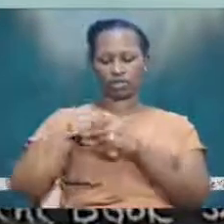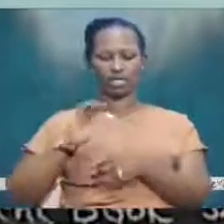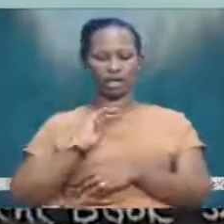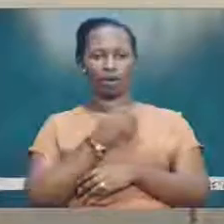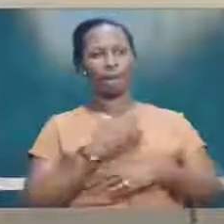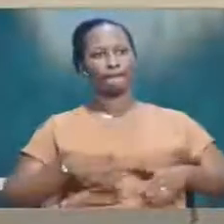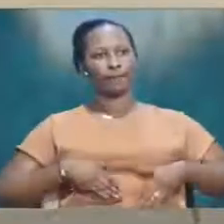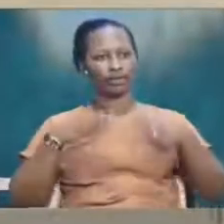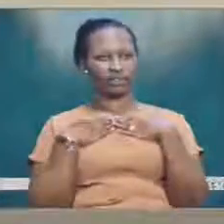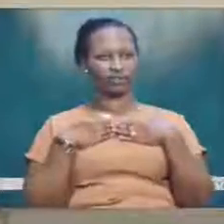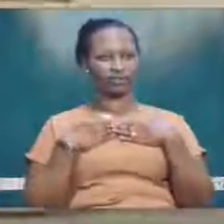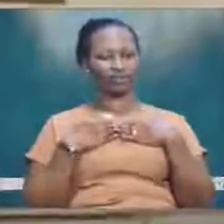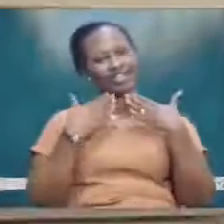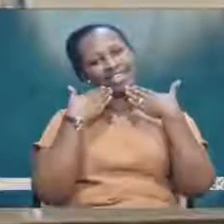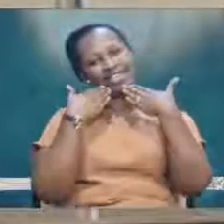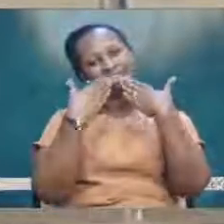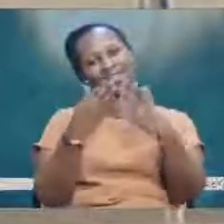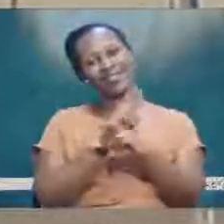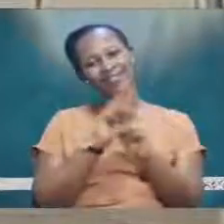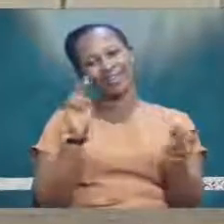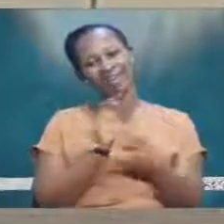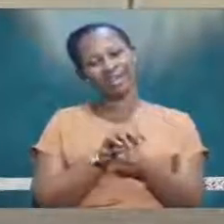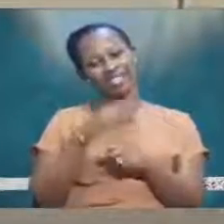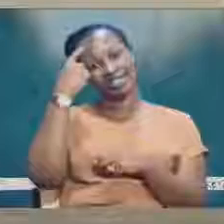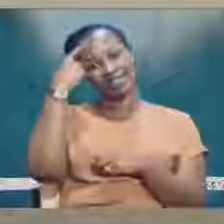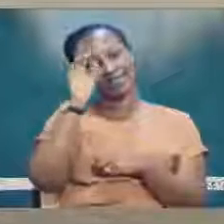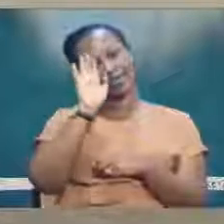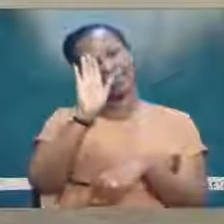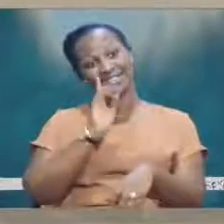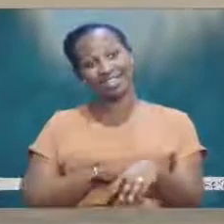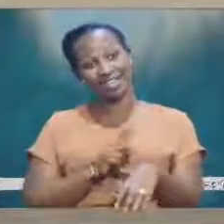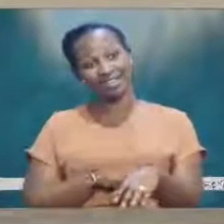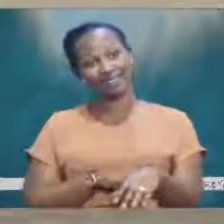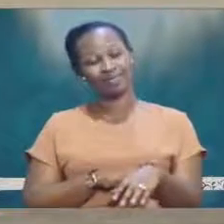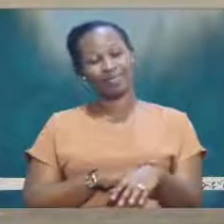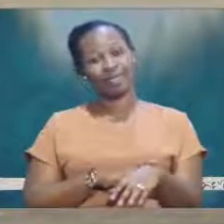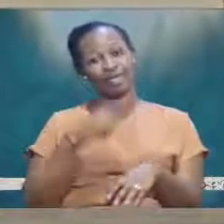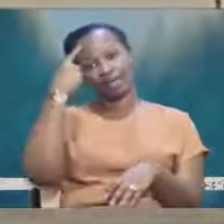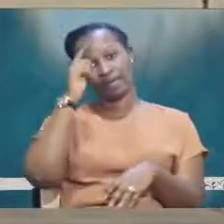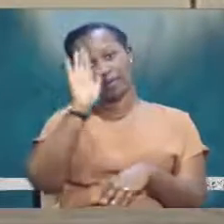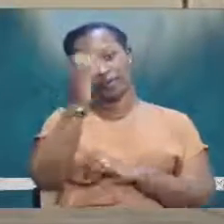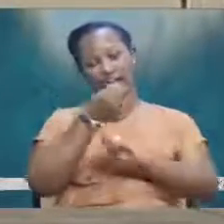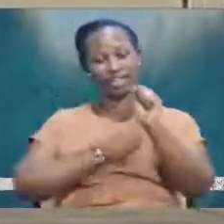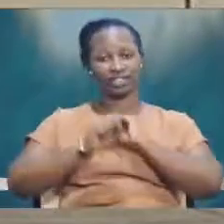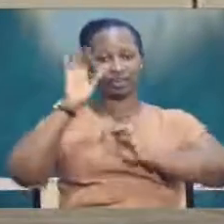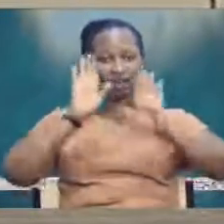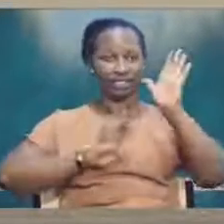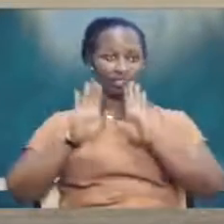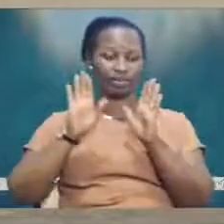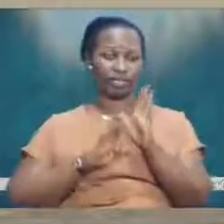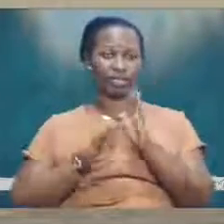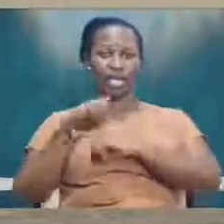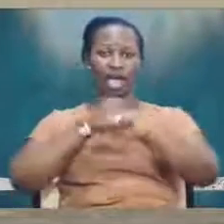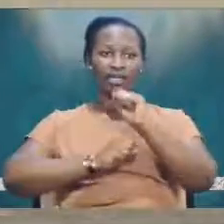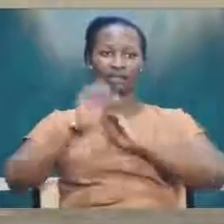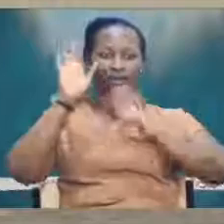body. Thank you very much for your time, for your active participation.